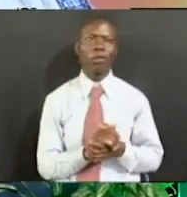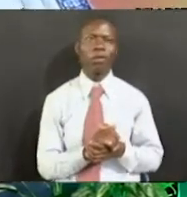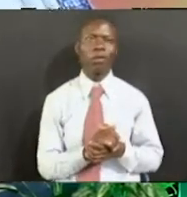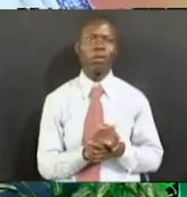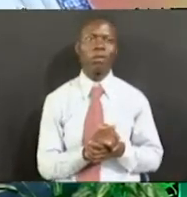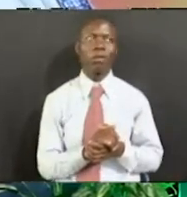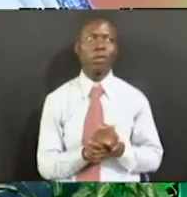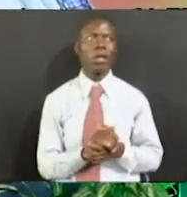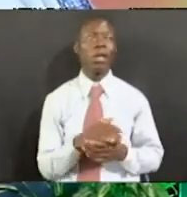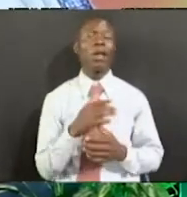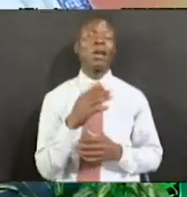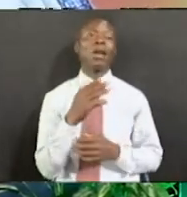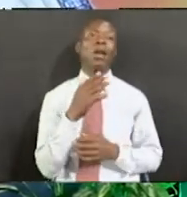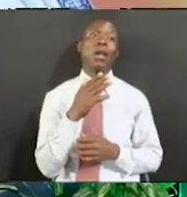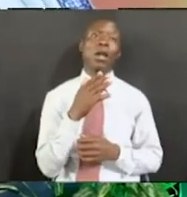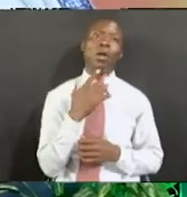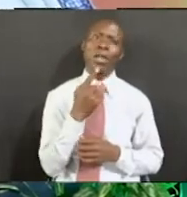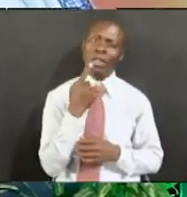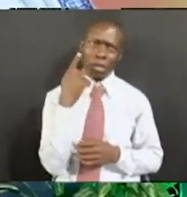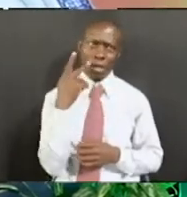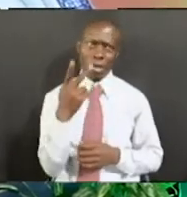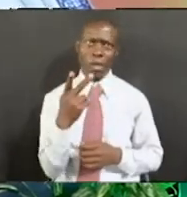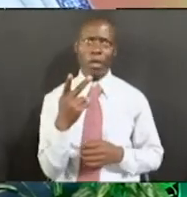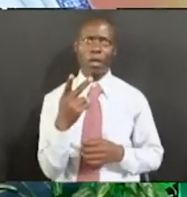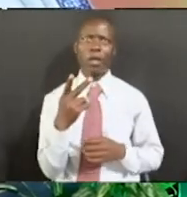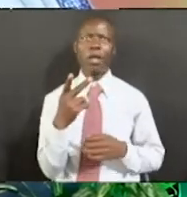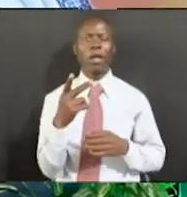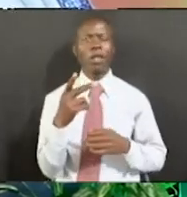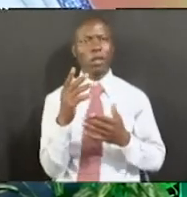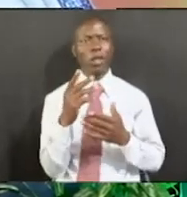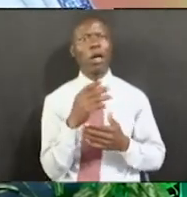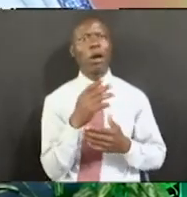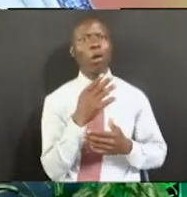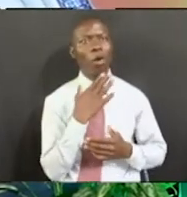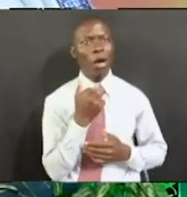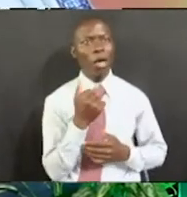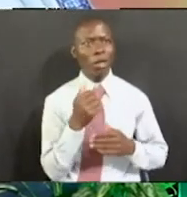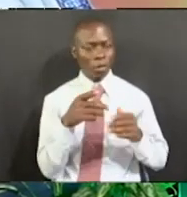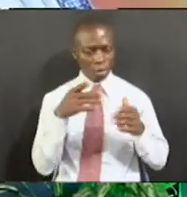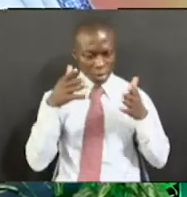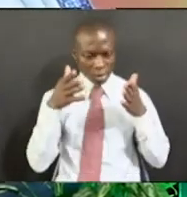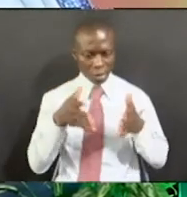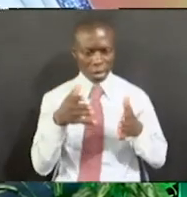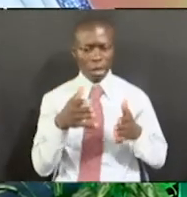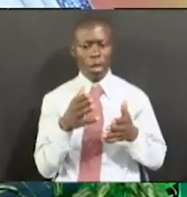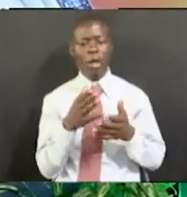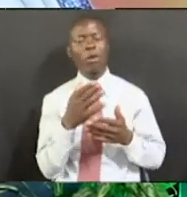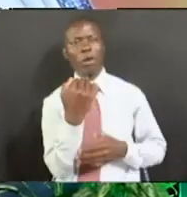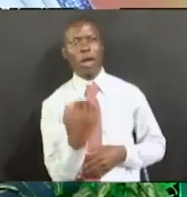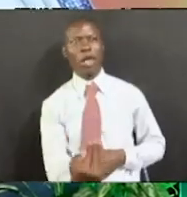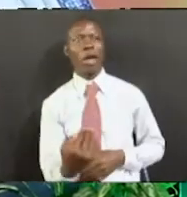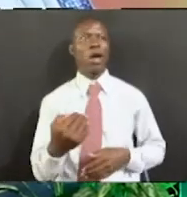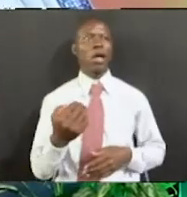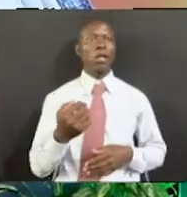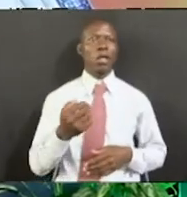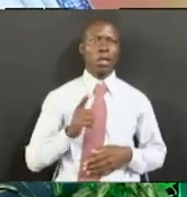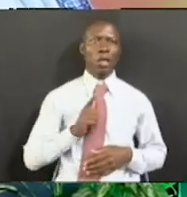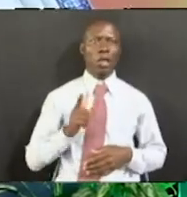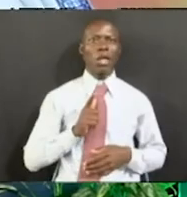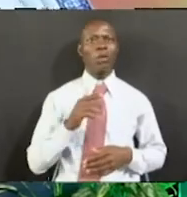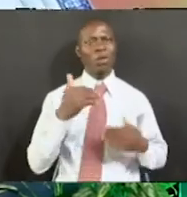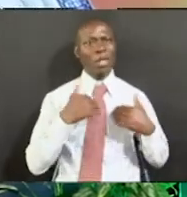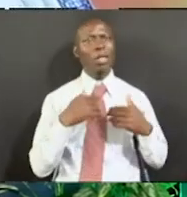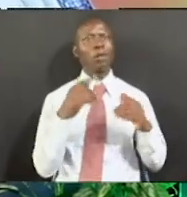And I want to speak to someone here. I want to speak to a young lady who is nursing pain this